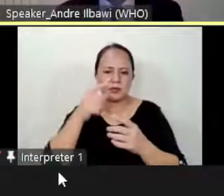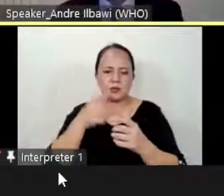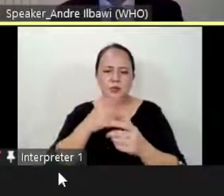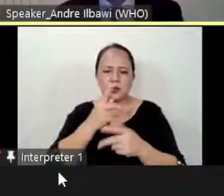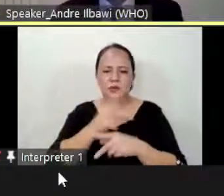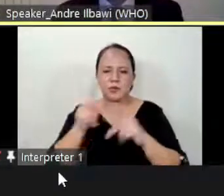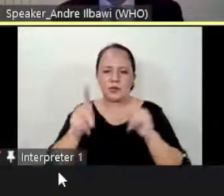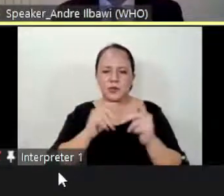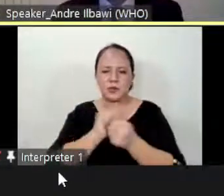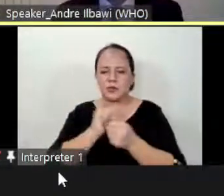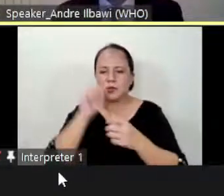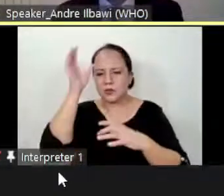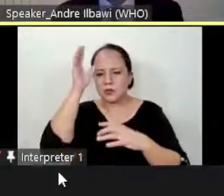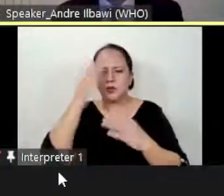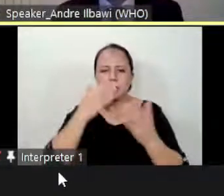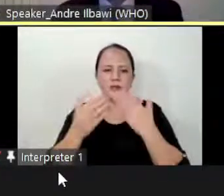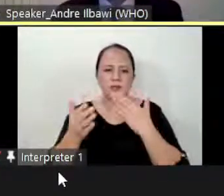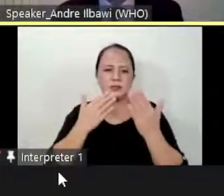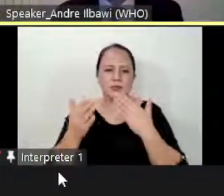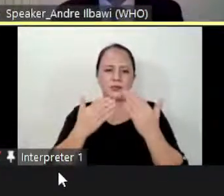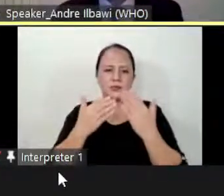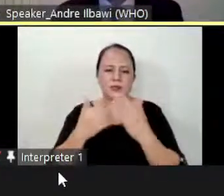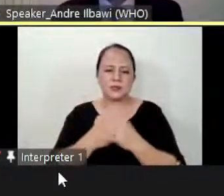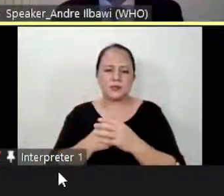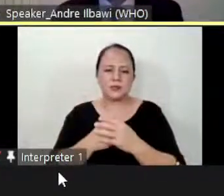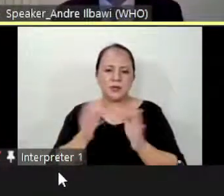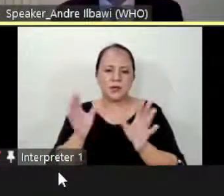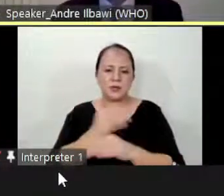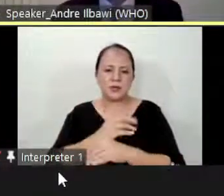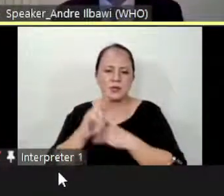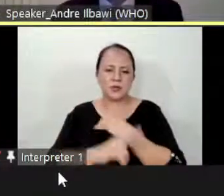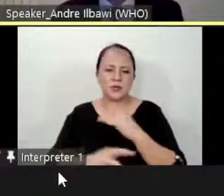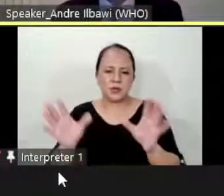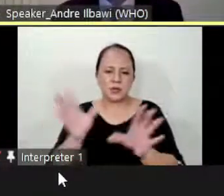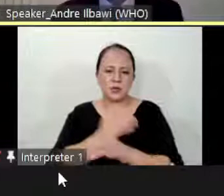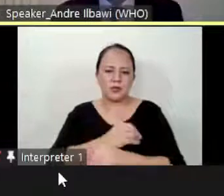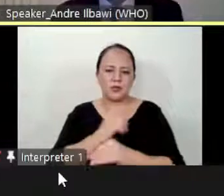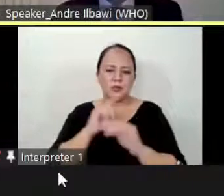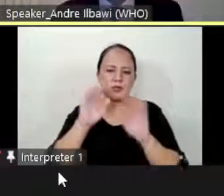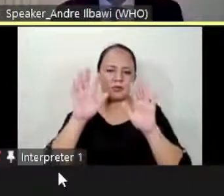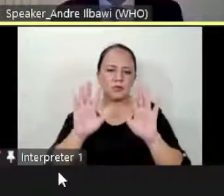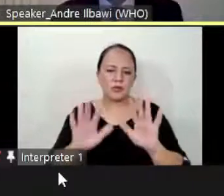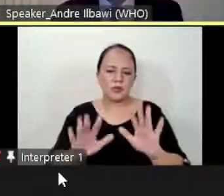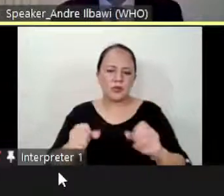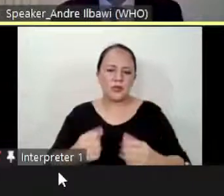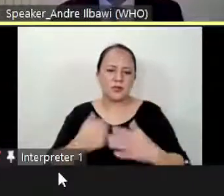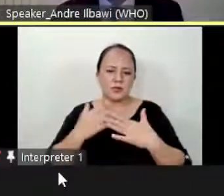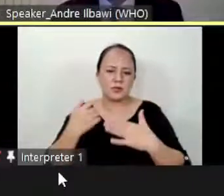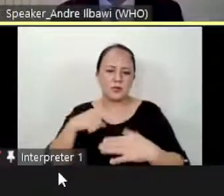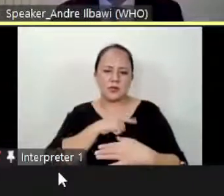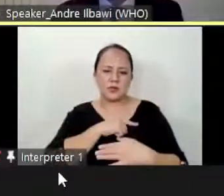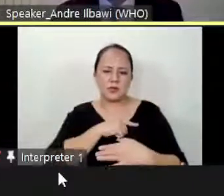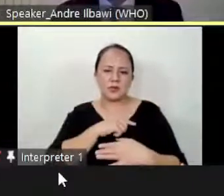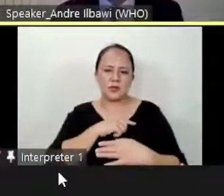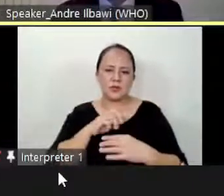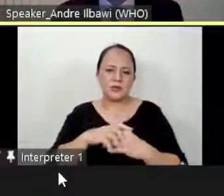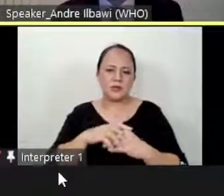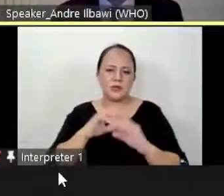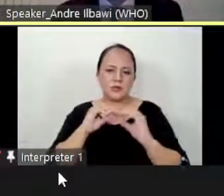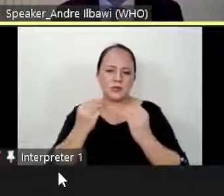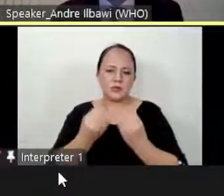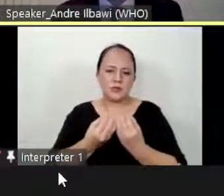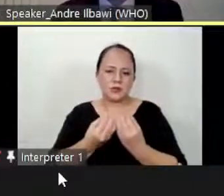with the disease. Thank you to the WHO country office and the regional office. You are really an inspiration for us within the organization, and we look forward to